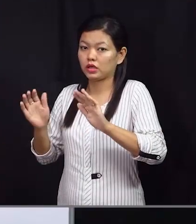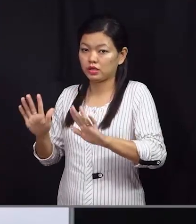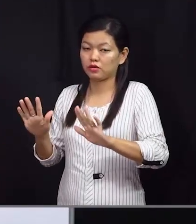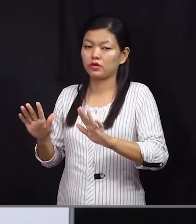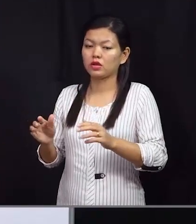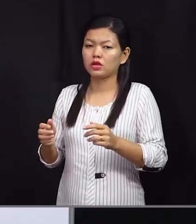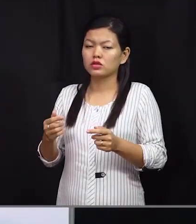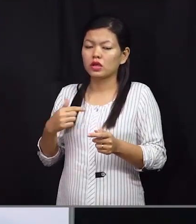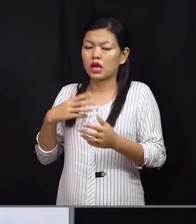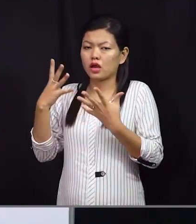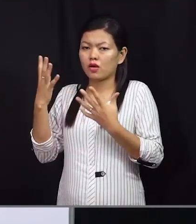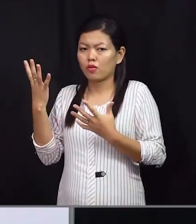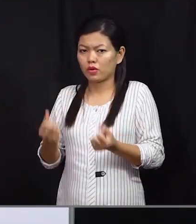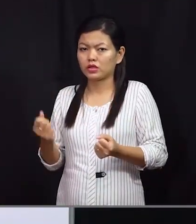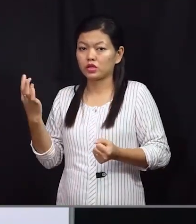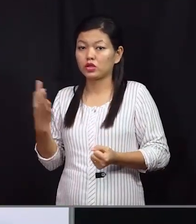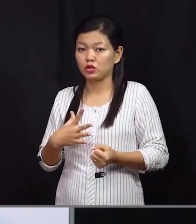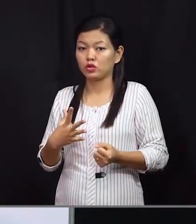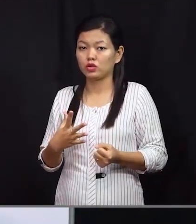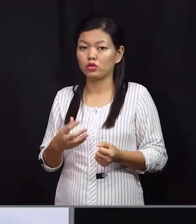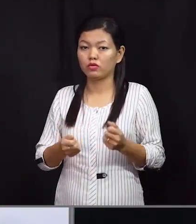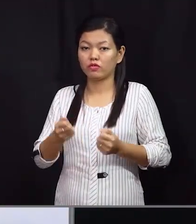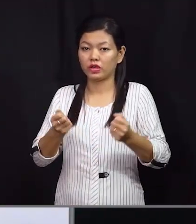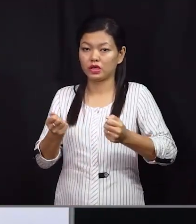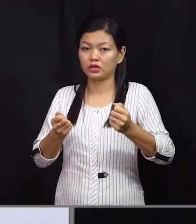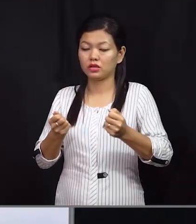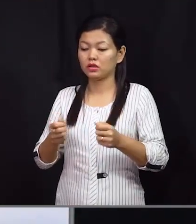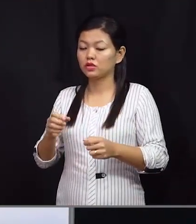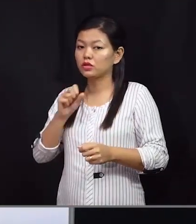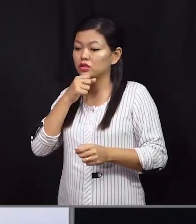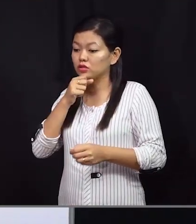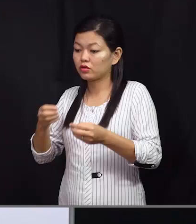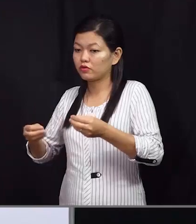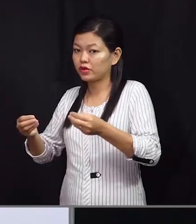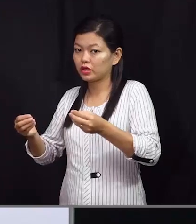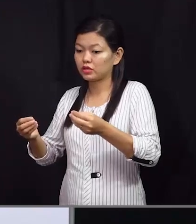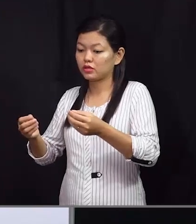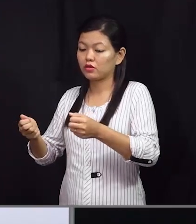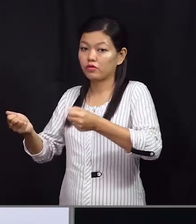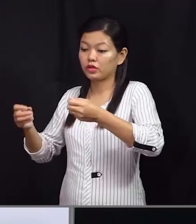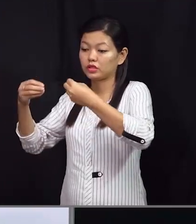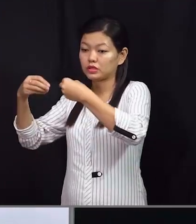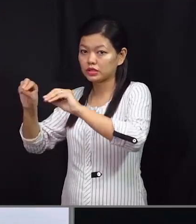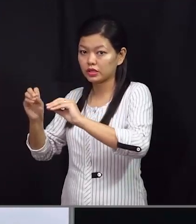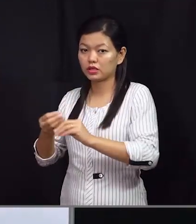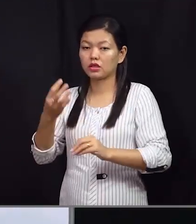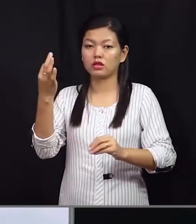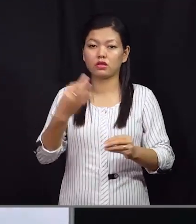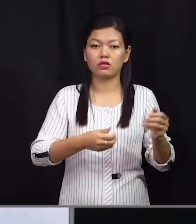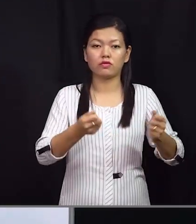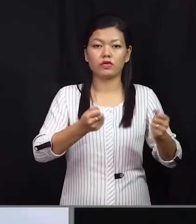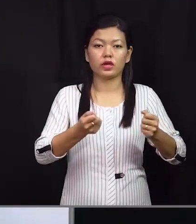new car. That also is not a business, because that is also, we are not doing that on a regular basis, isn't it? So